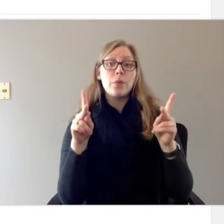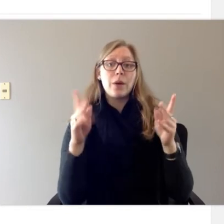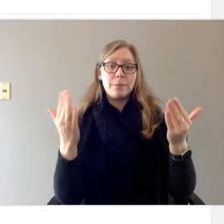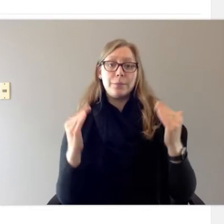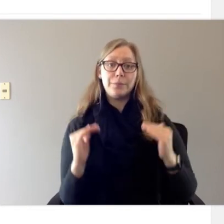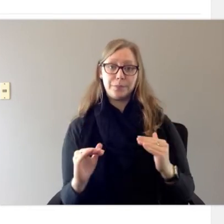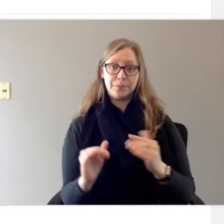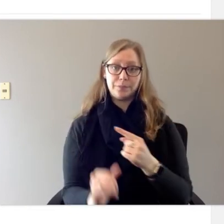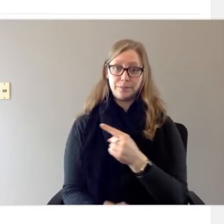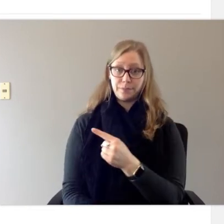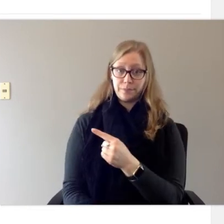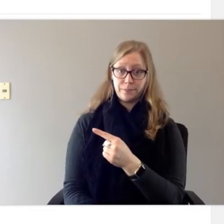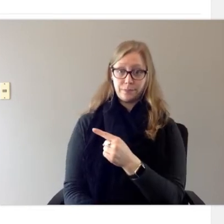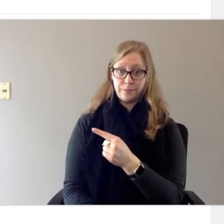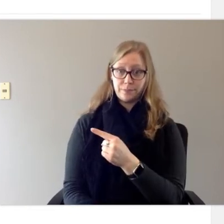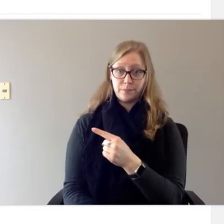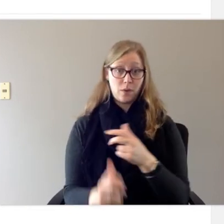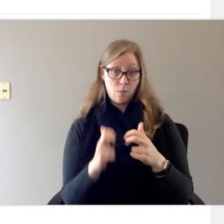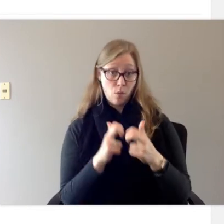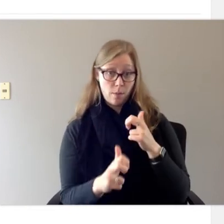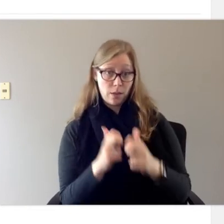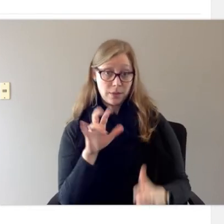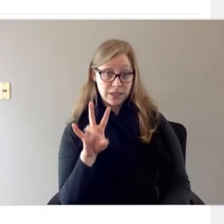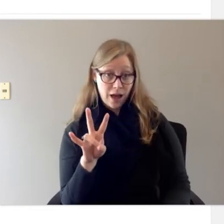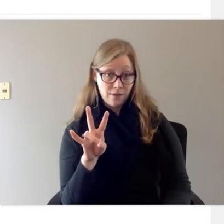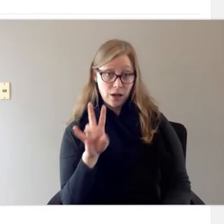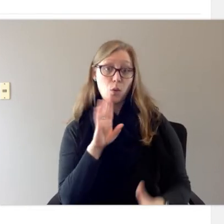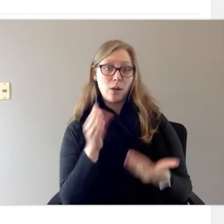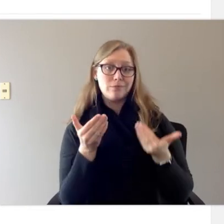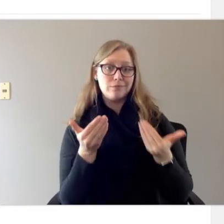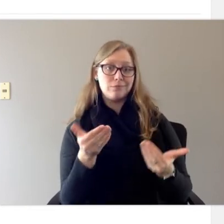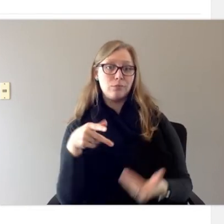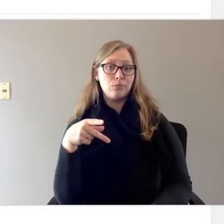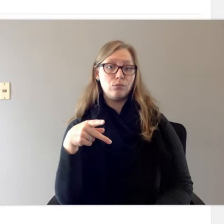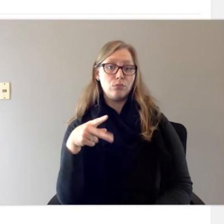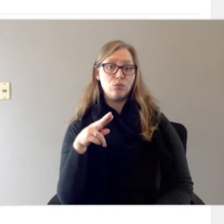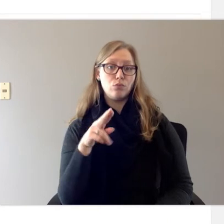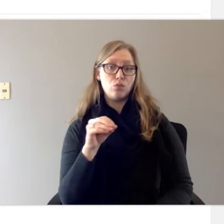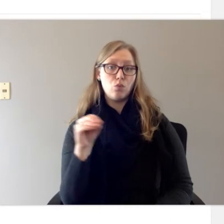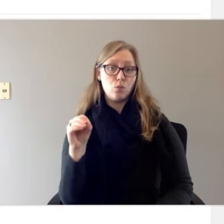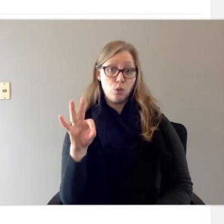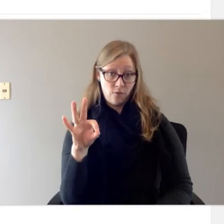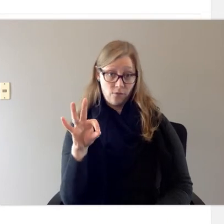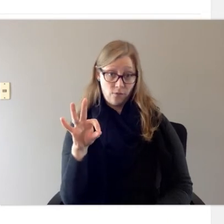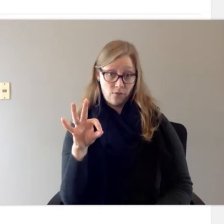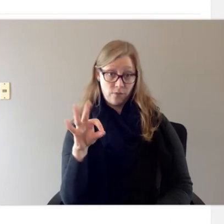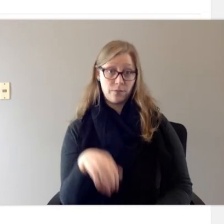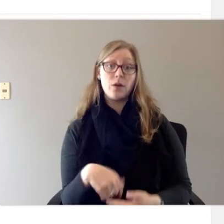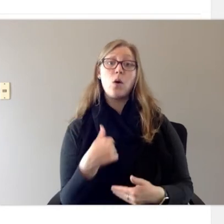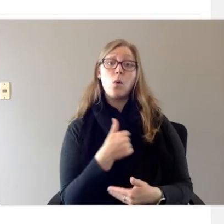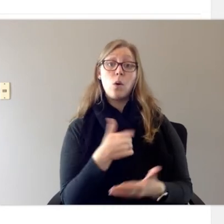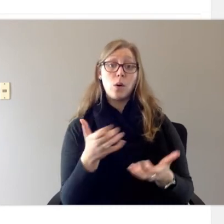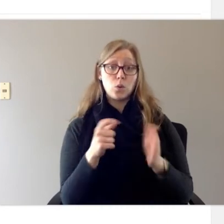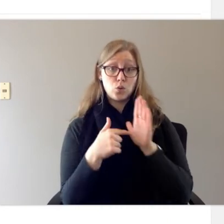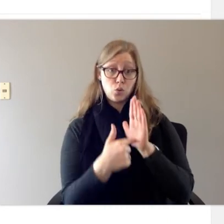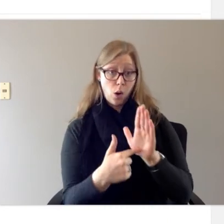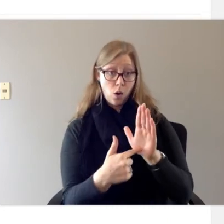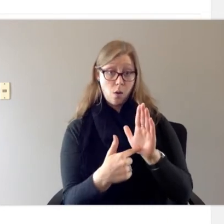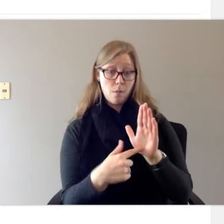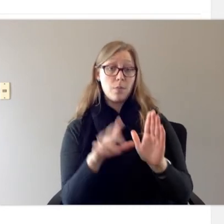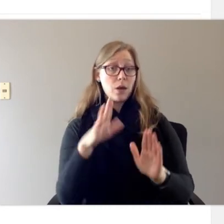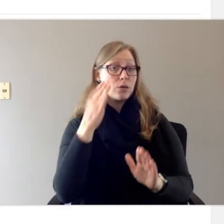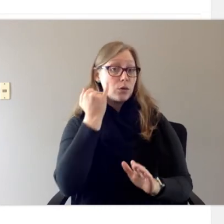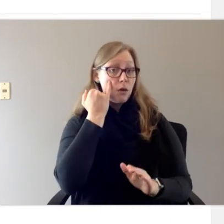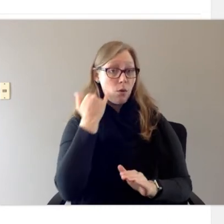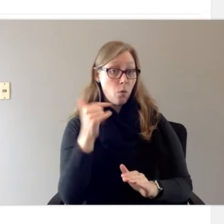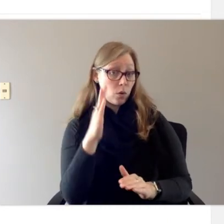problem 7, we're going to do a proof, and we want to show that if we know that C